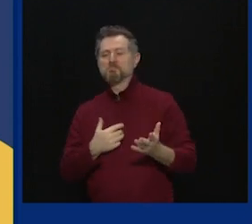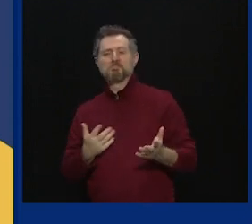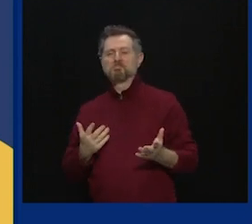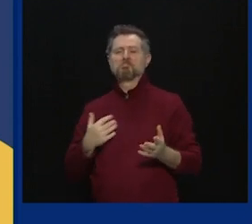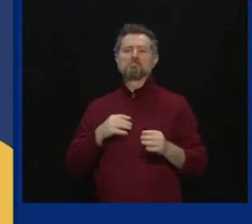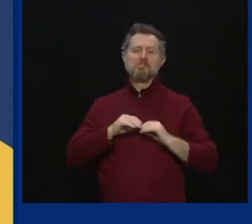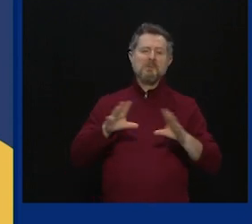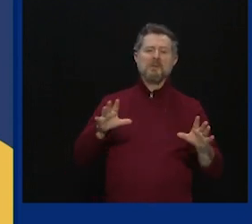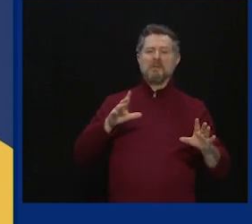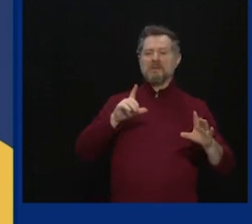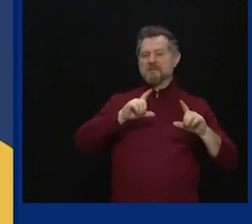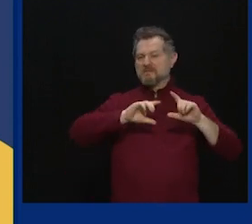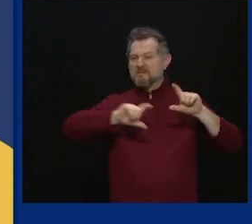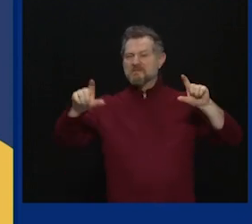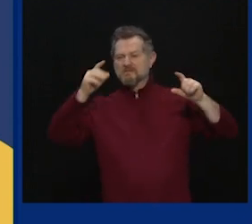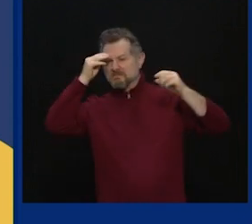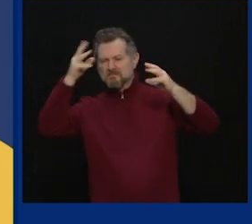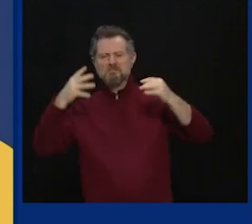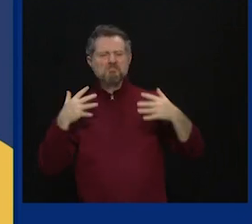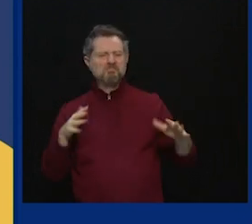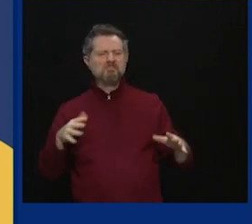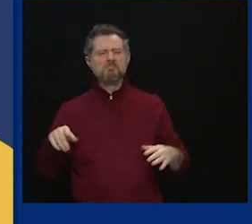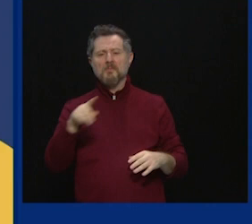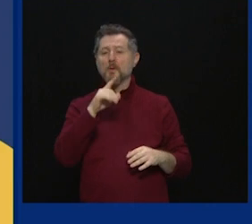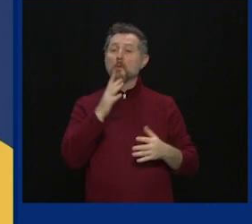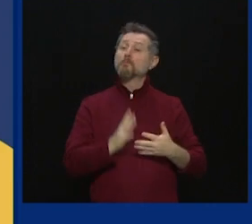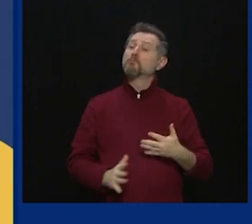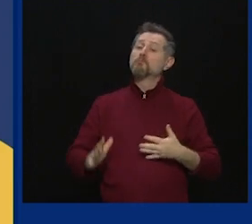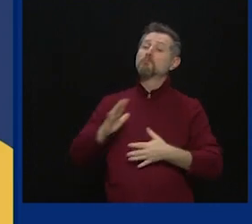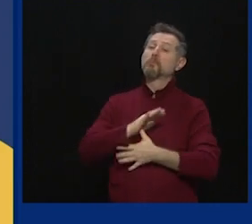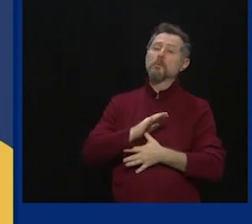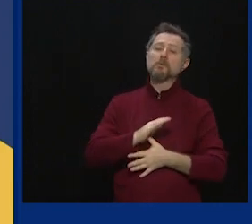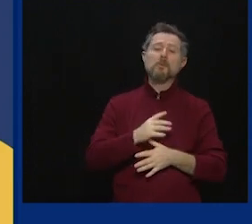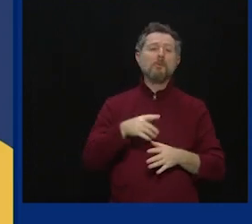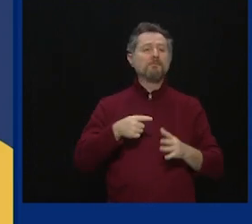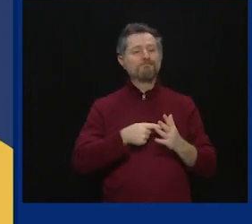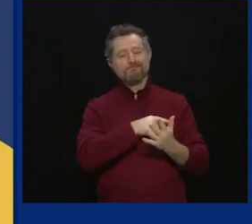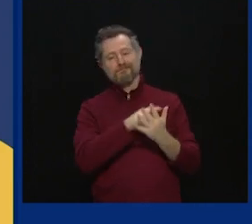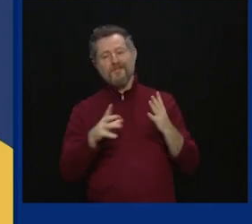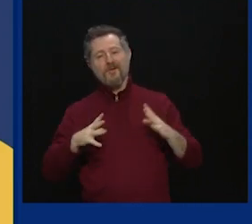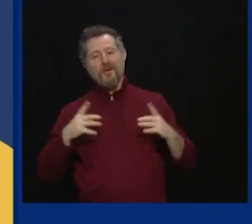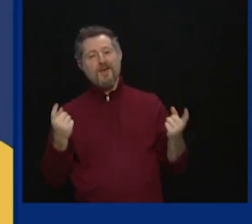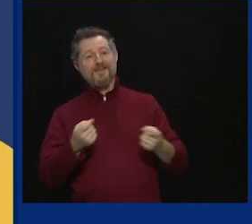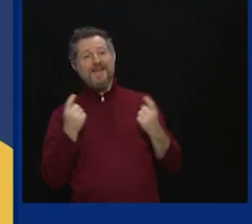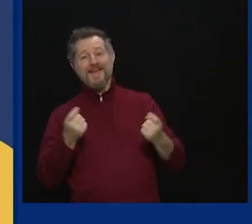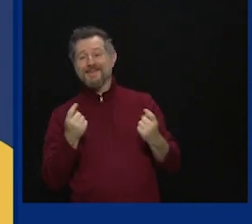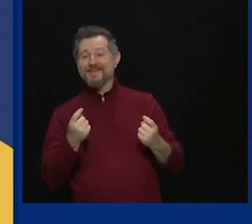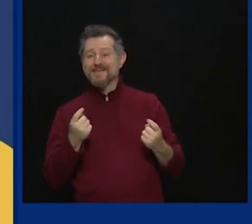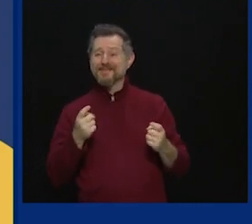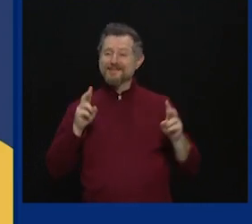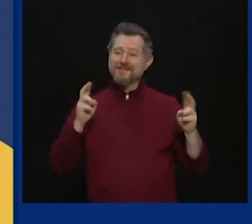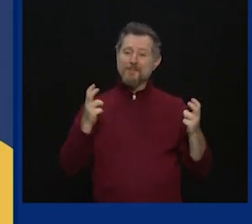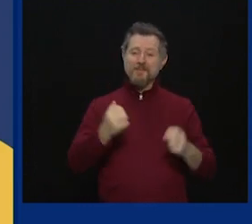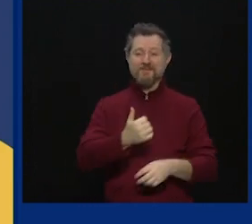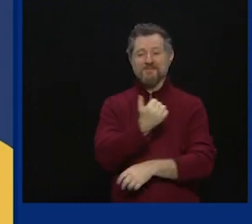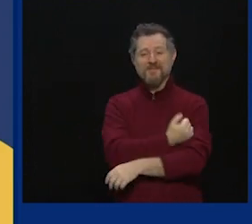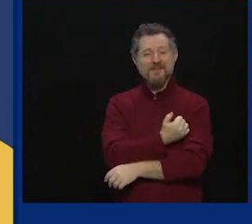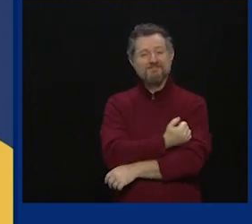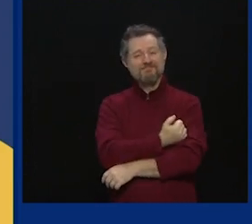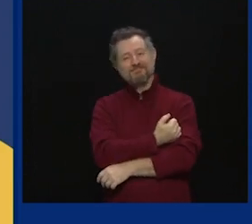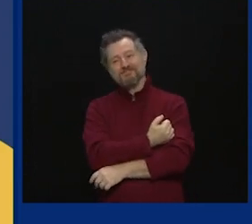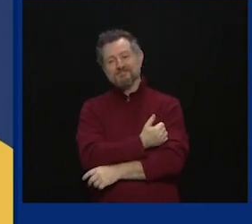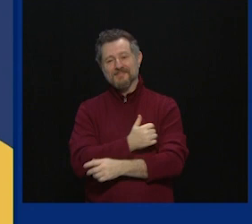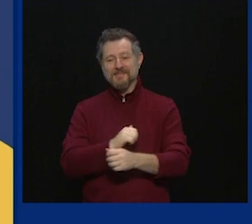paramount priority through the holidays. We have holiday-themed vac sites. We're going to find people where they are. We're going to go outside places of worship